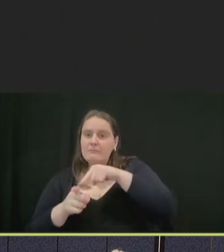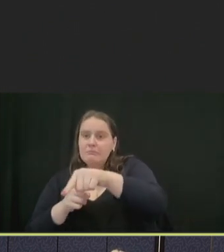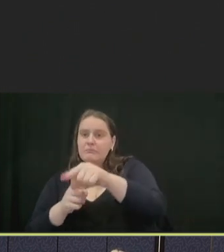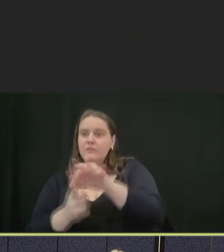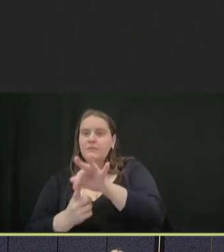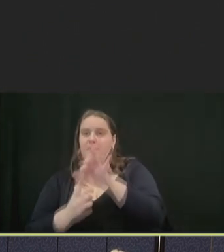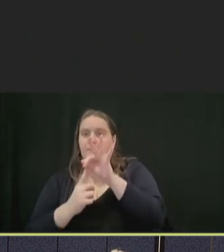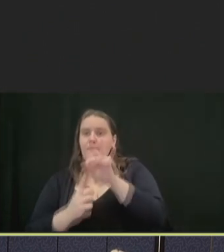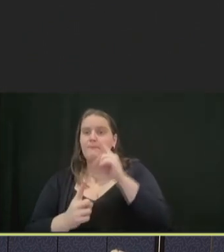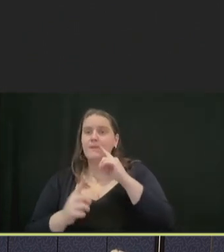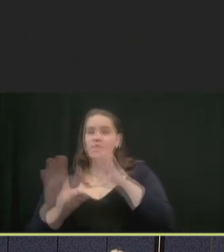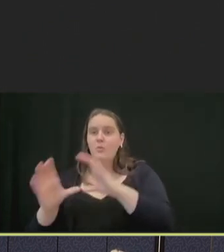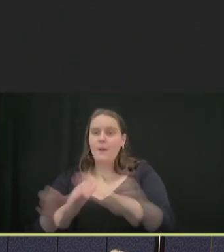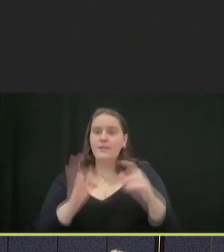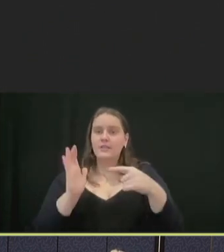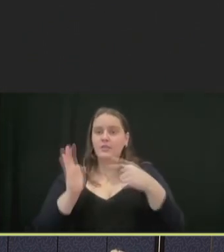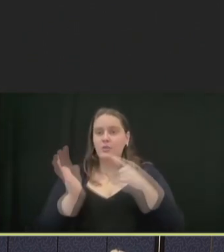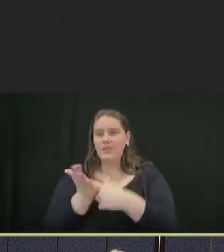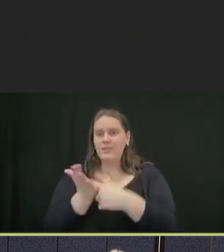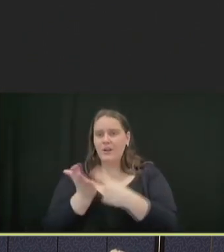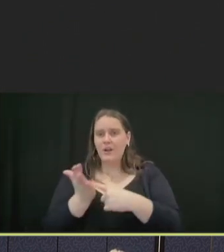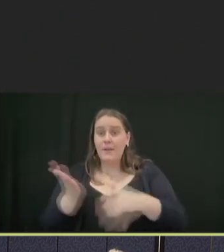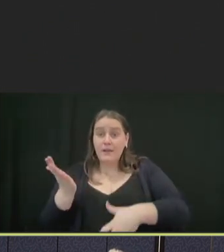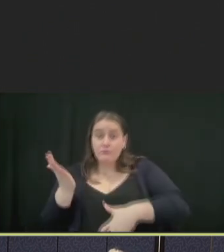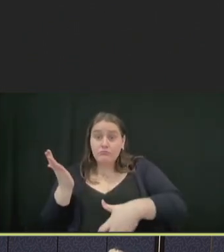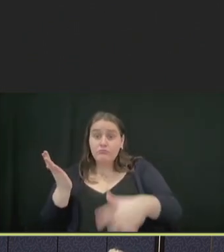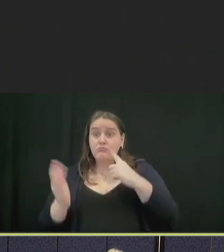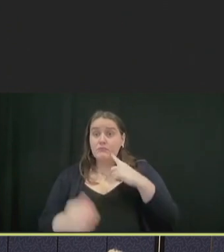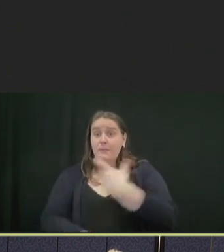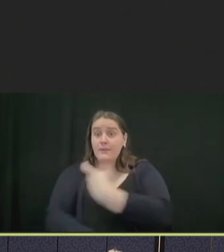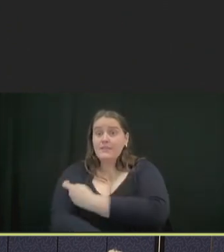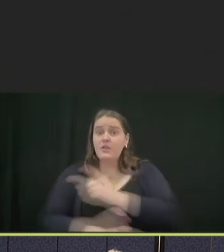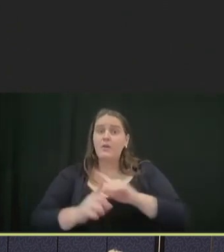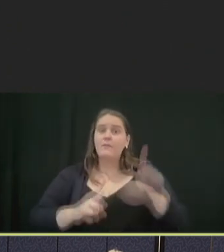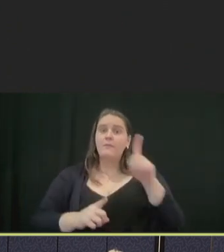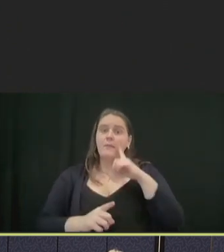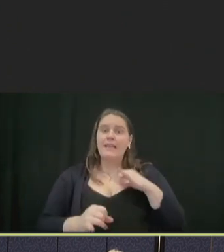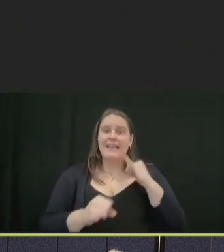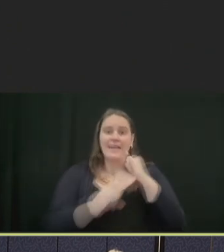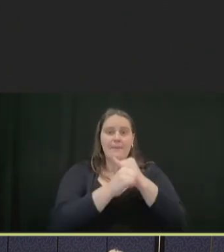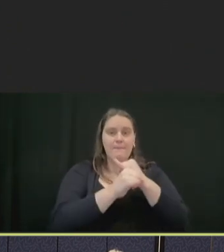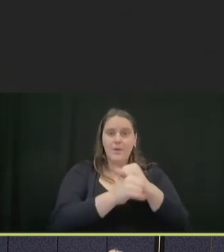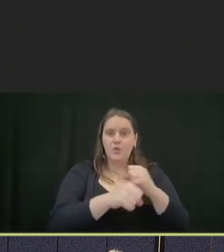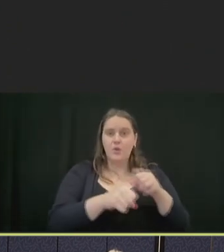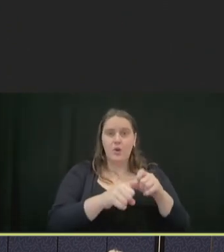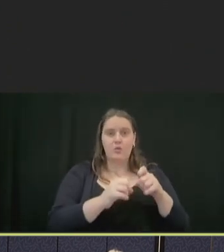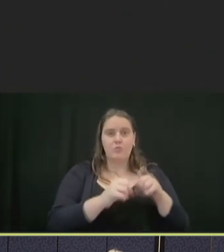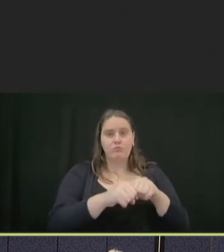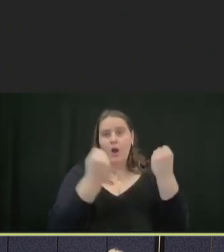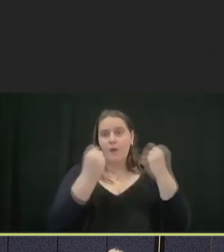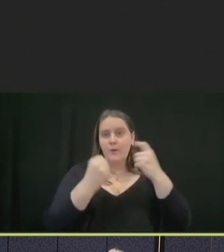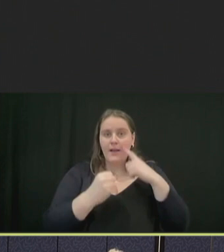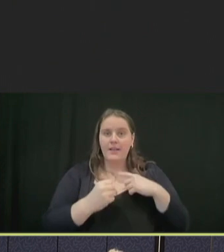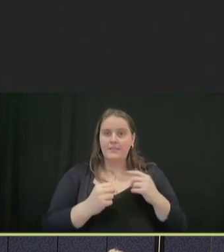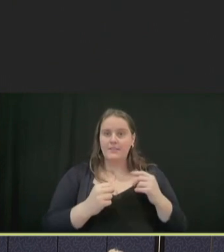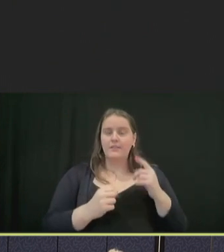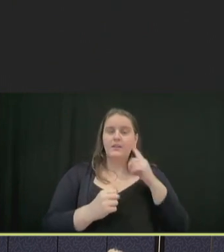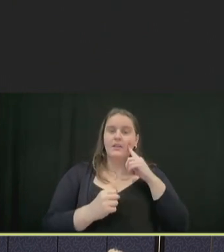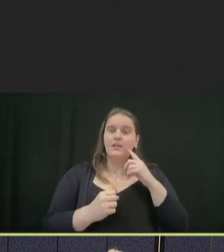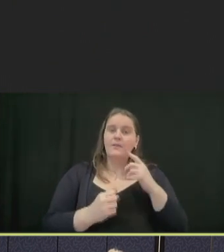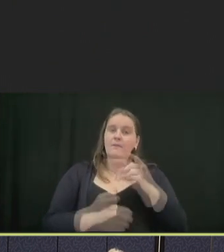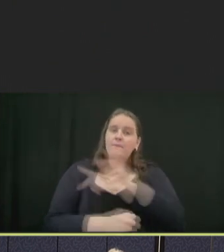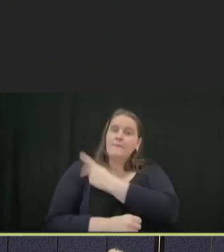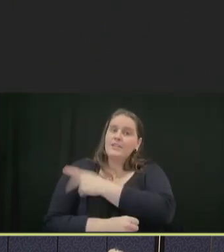talked a lot about maternal immunization, but also immunocompromised patients, and how we don't have enough data for